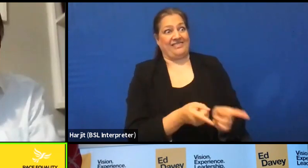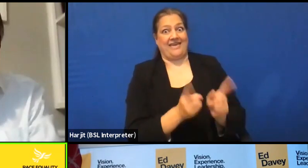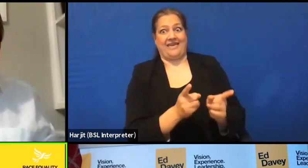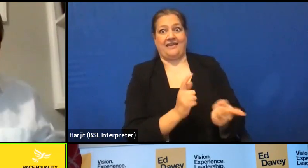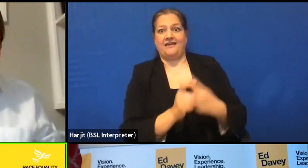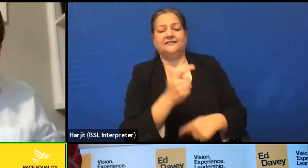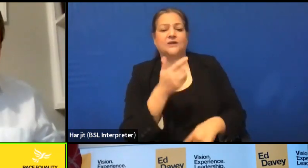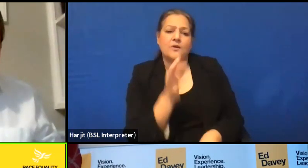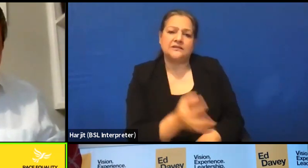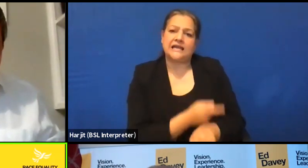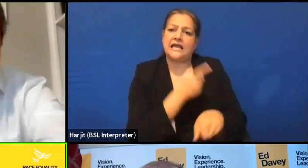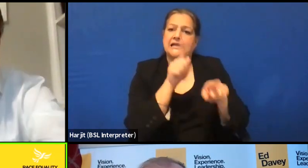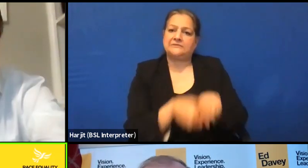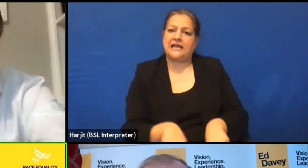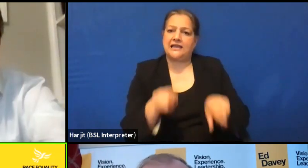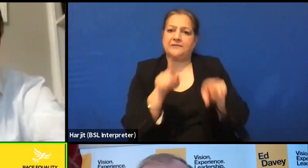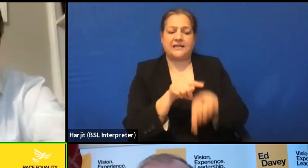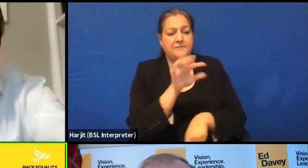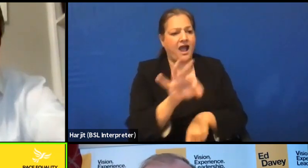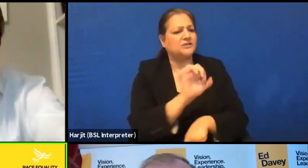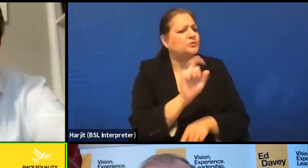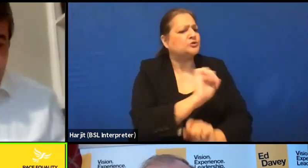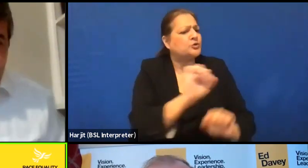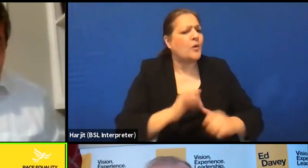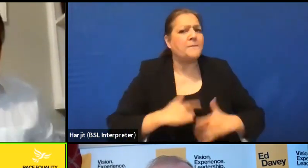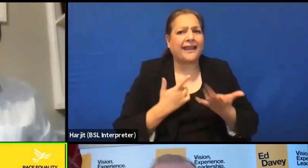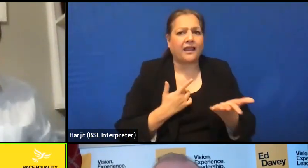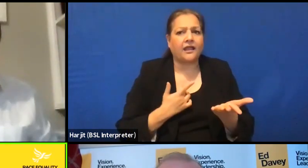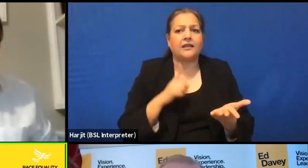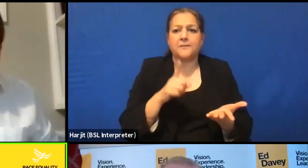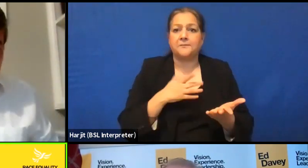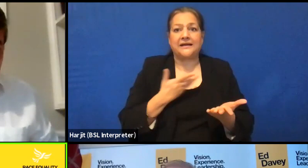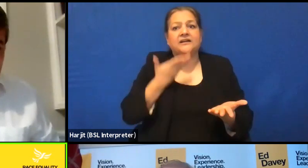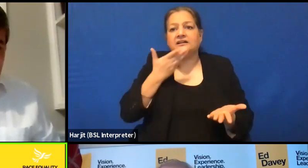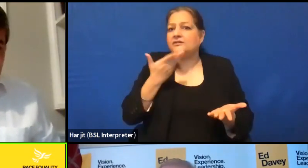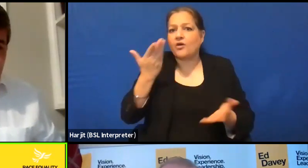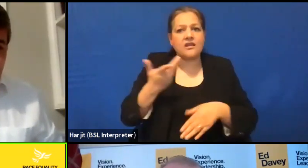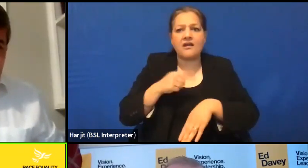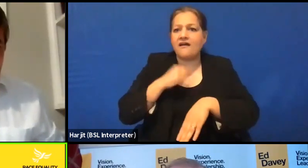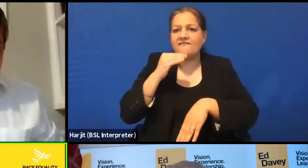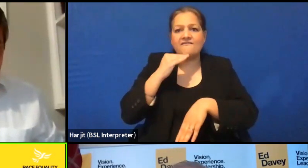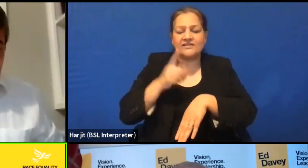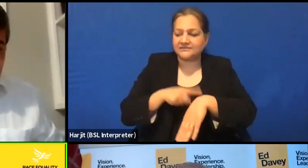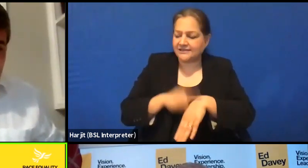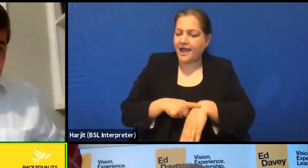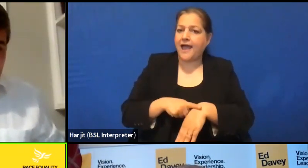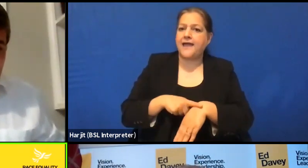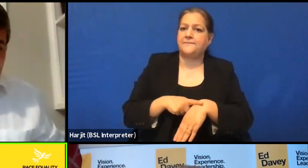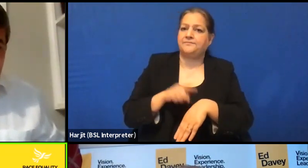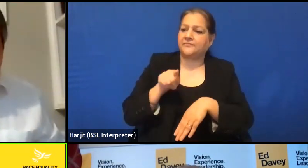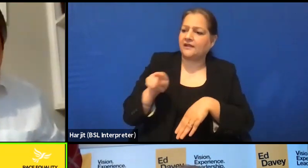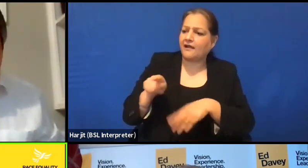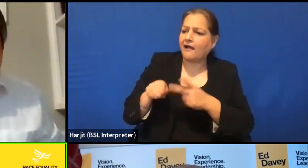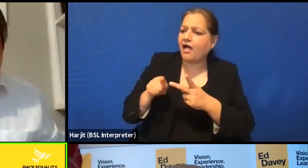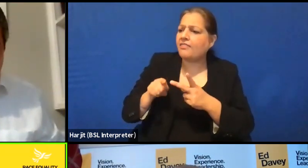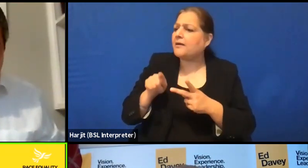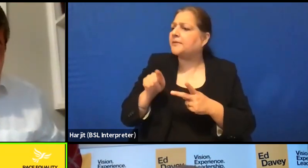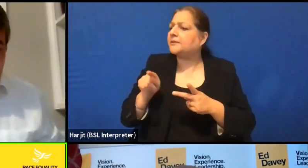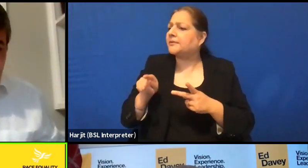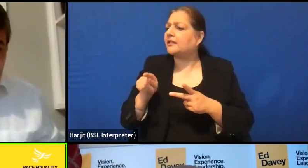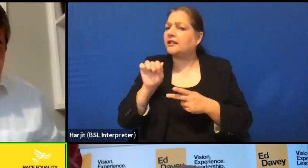over and over again for their opinions. And then you don't end up having the time to go and knock on the doors of other people. And this applies